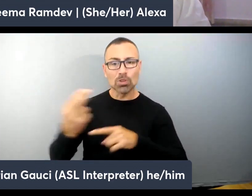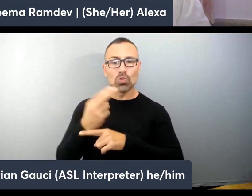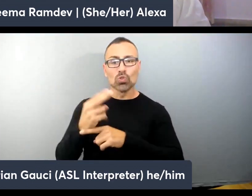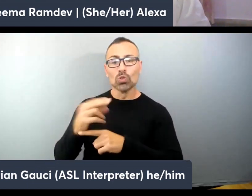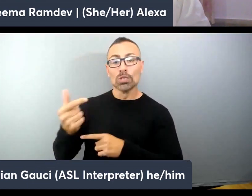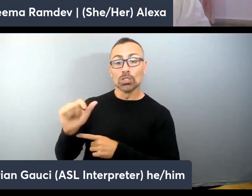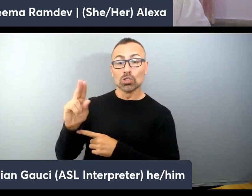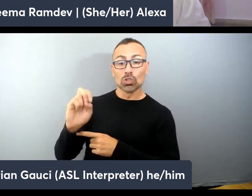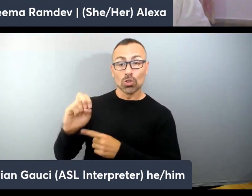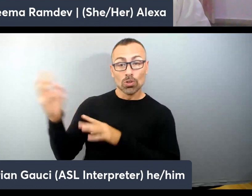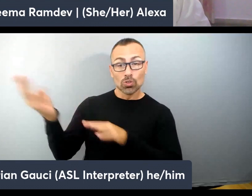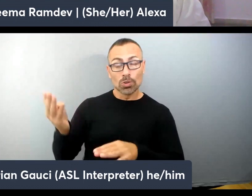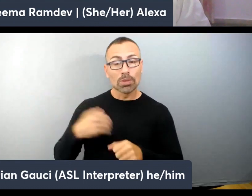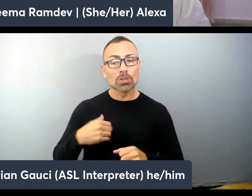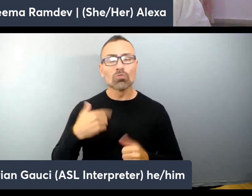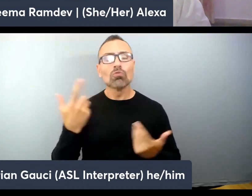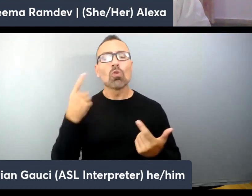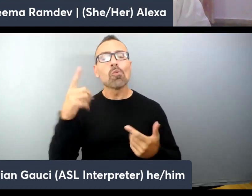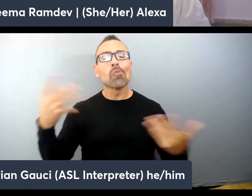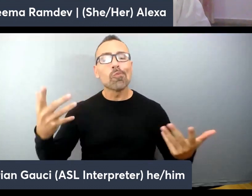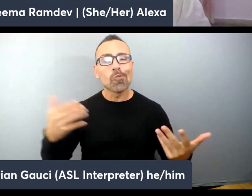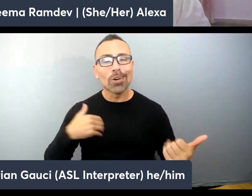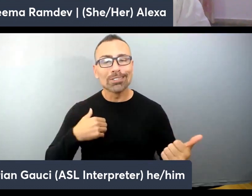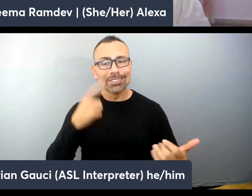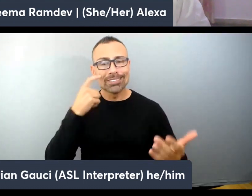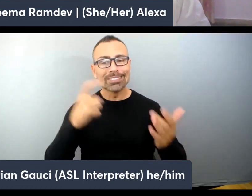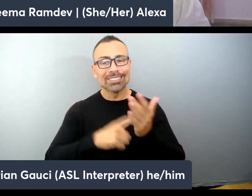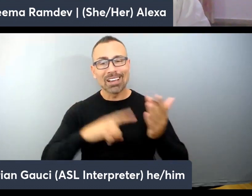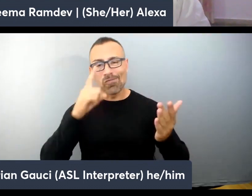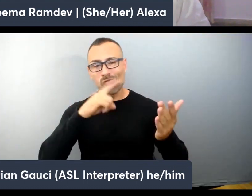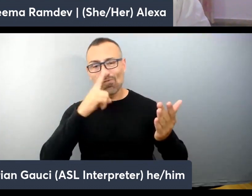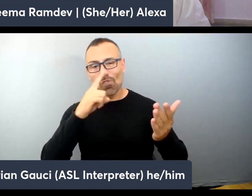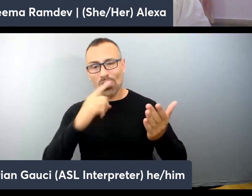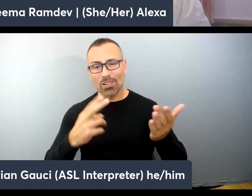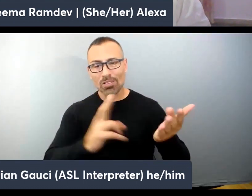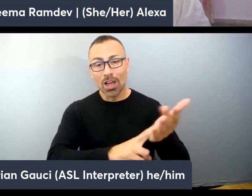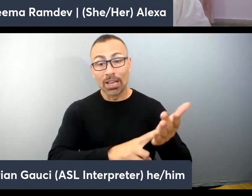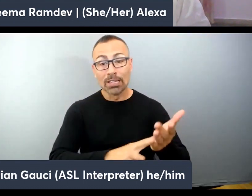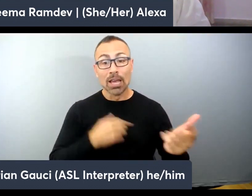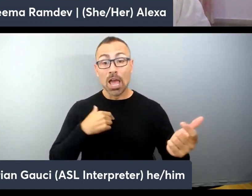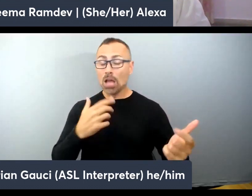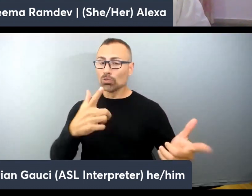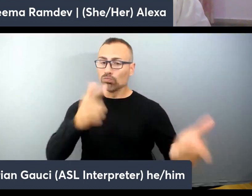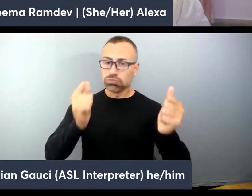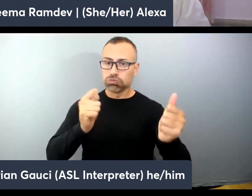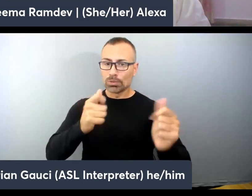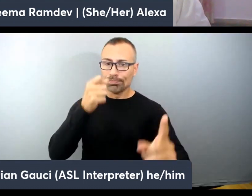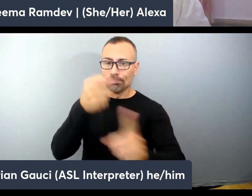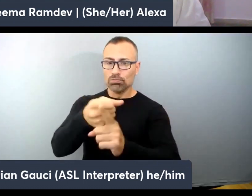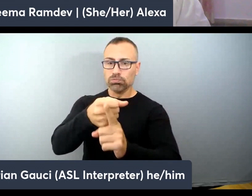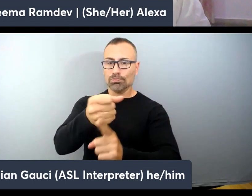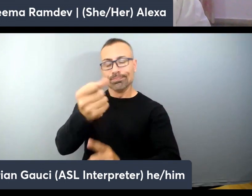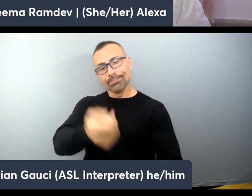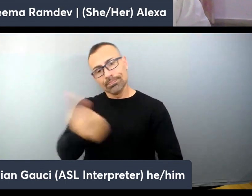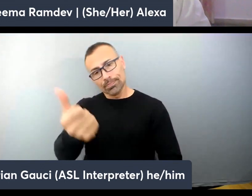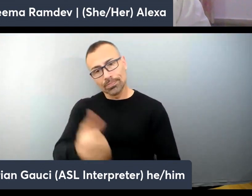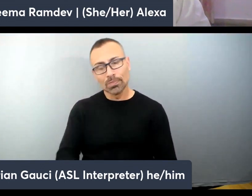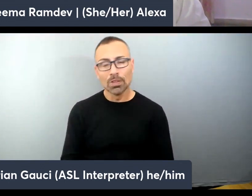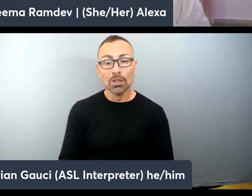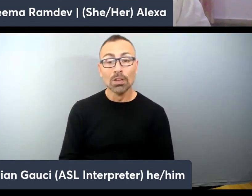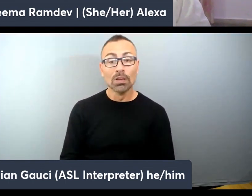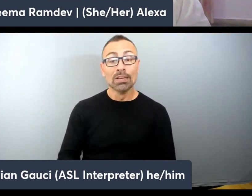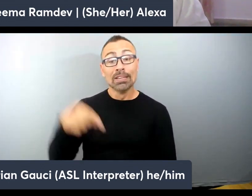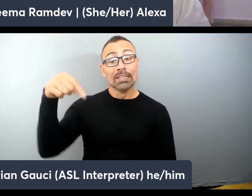detect fraudulent activity and react quickly to block malicious users as soon as possible. This use case is not